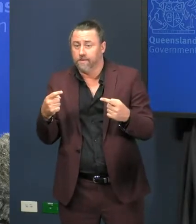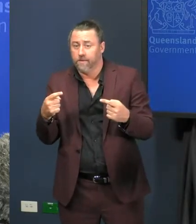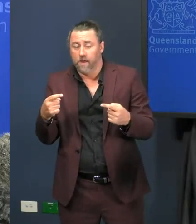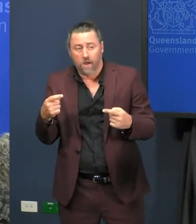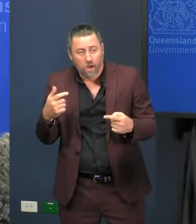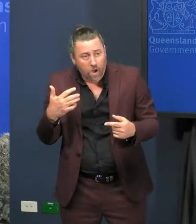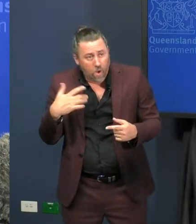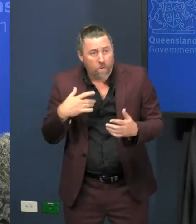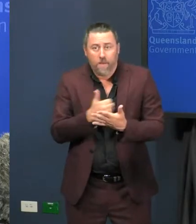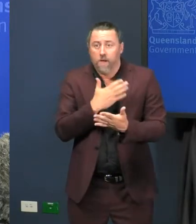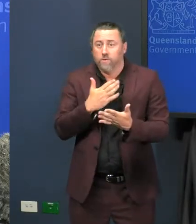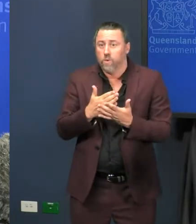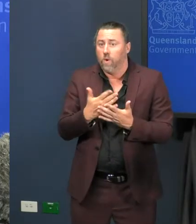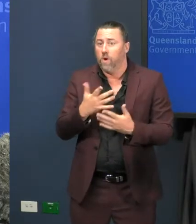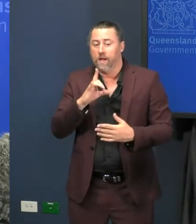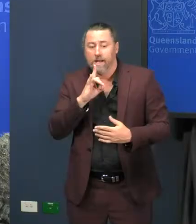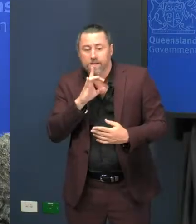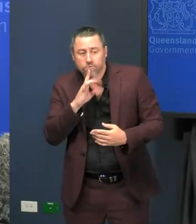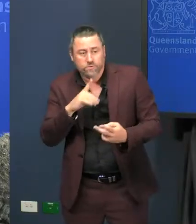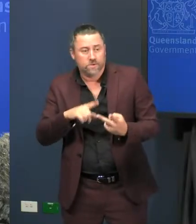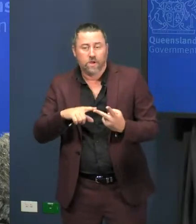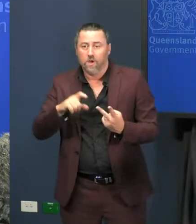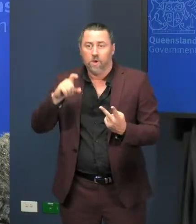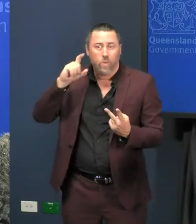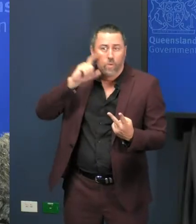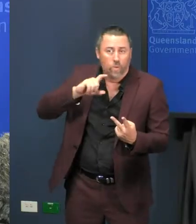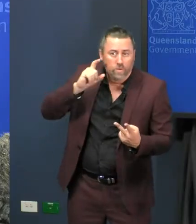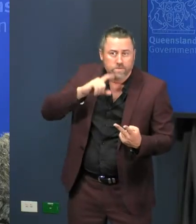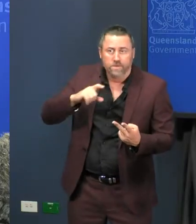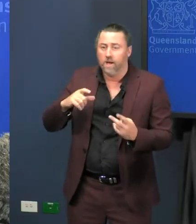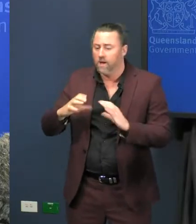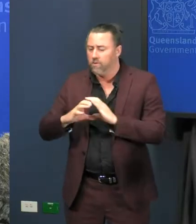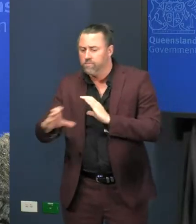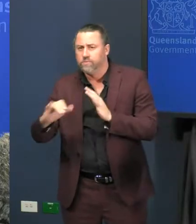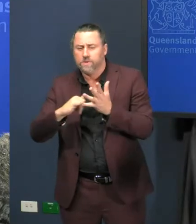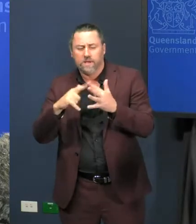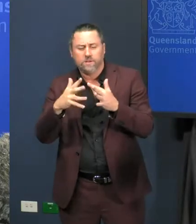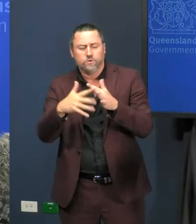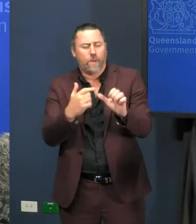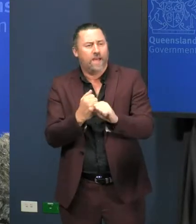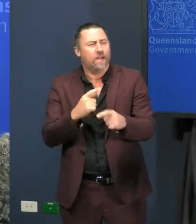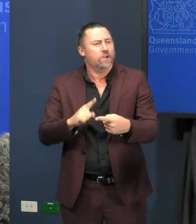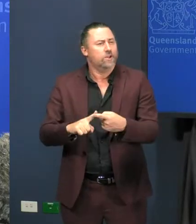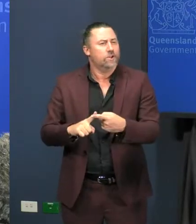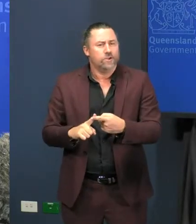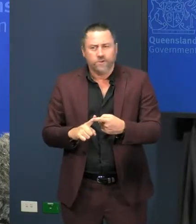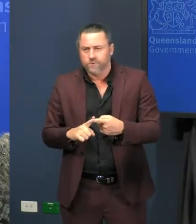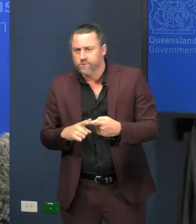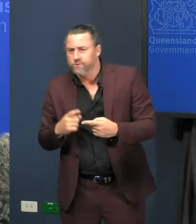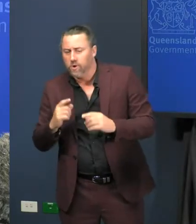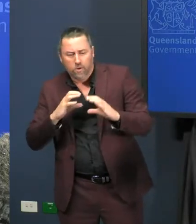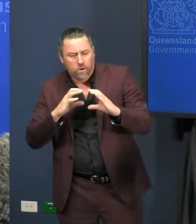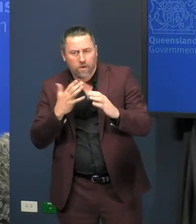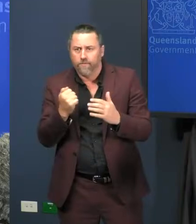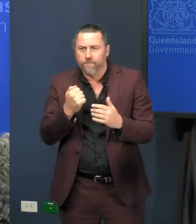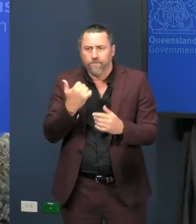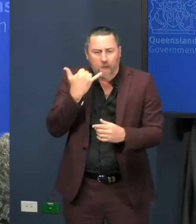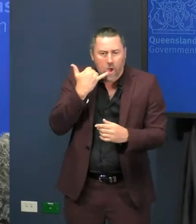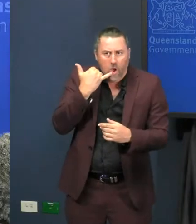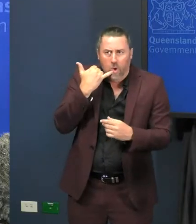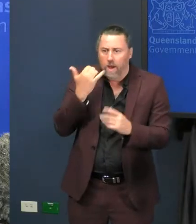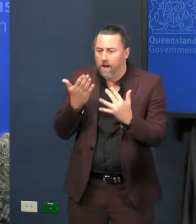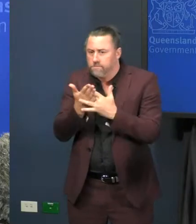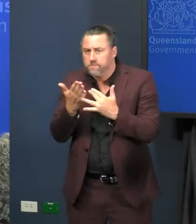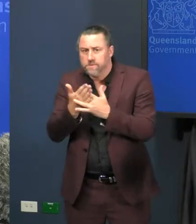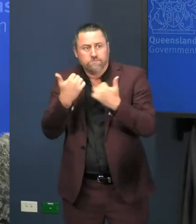communities, things like power and water and sewerage and telecommunications. It's even more important on an island, and there are a number of residents